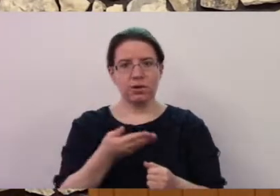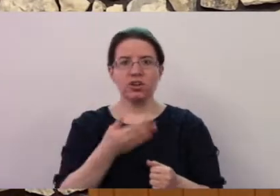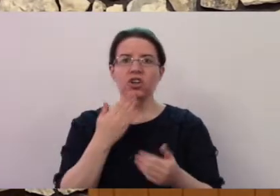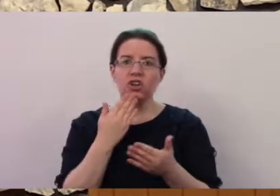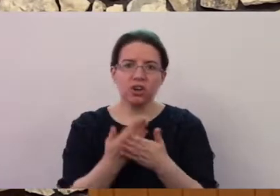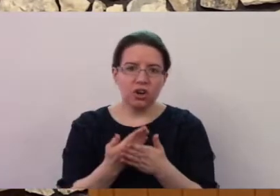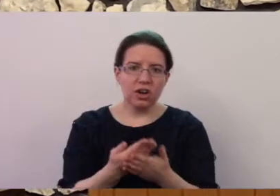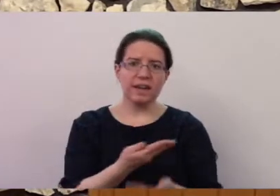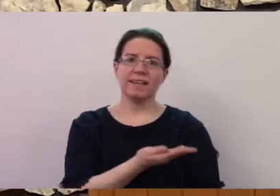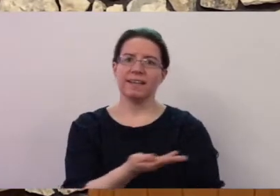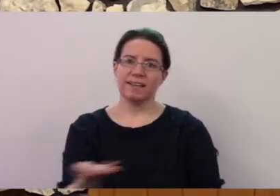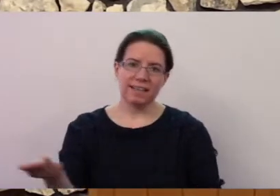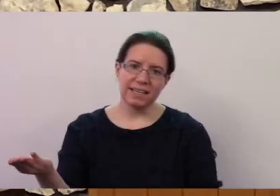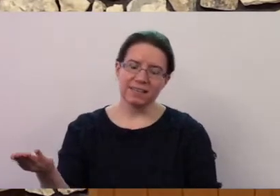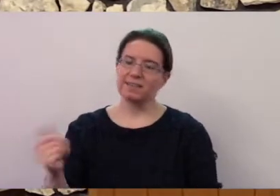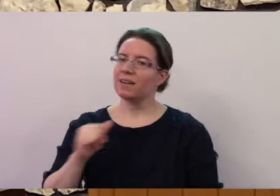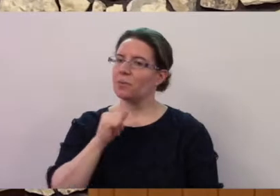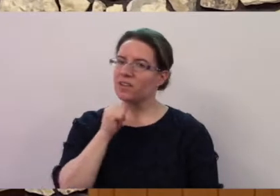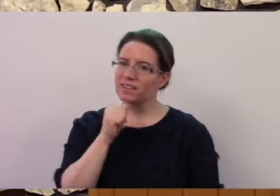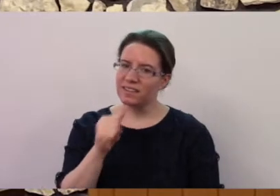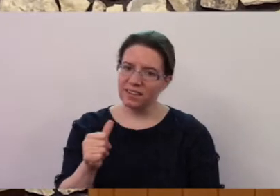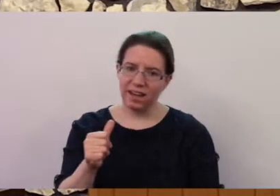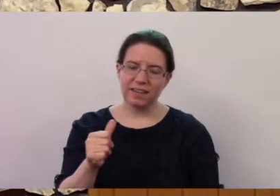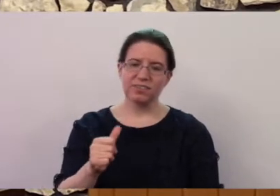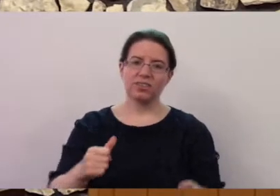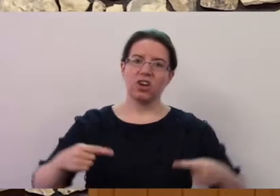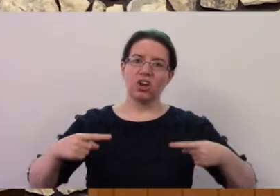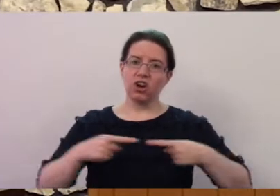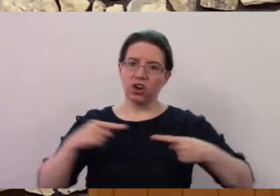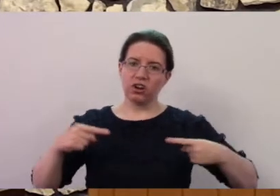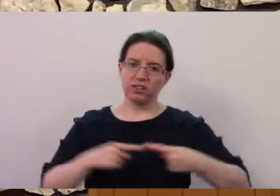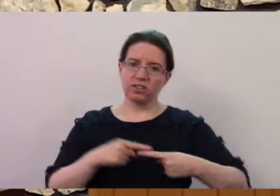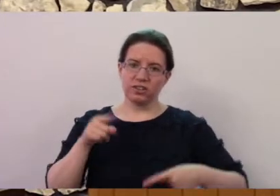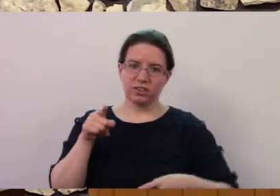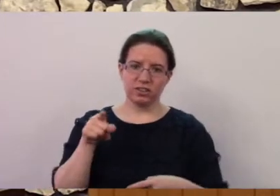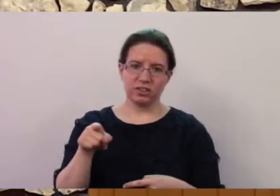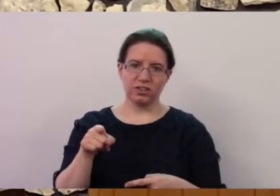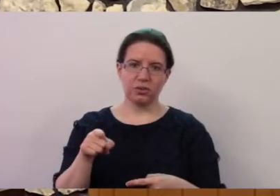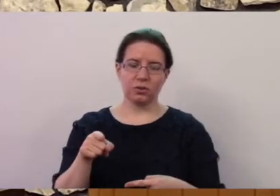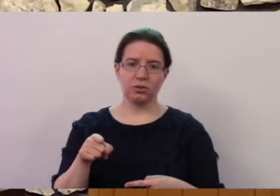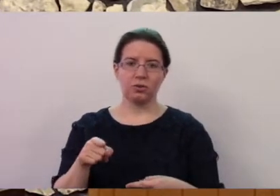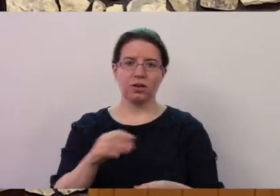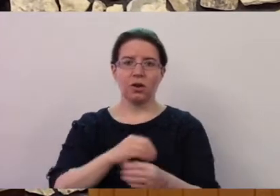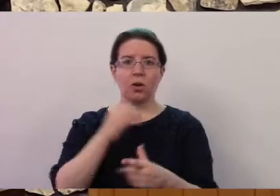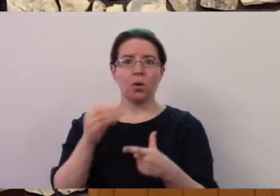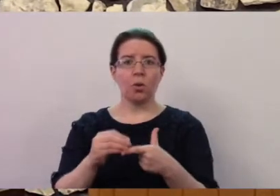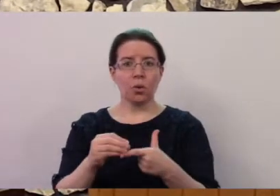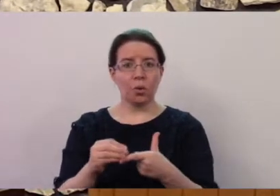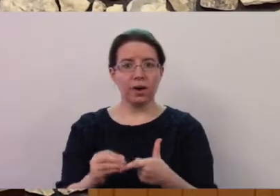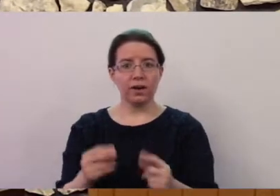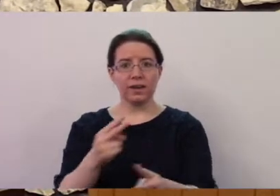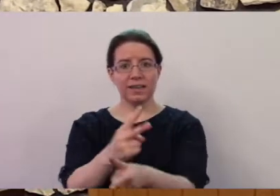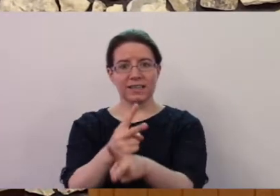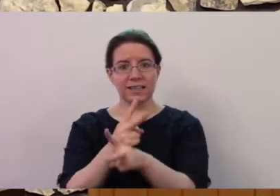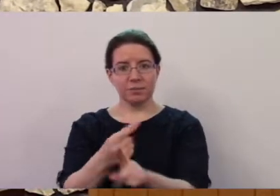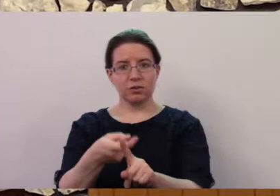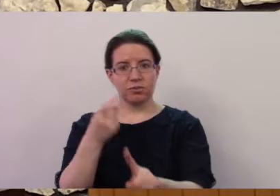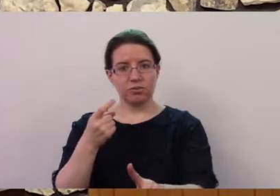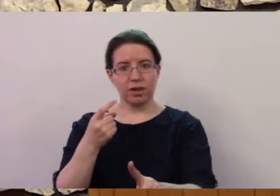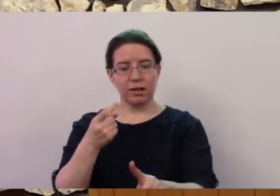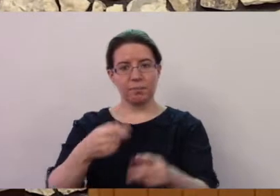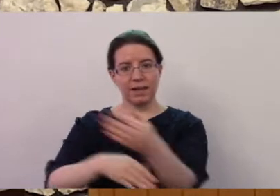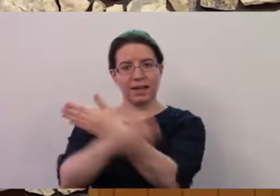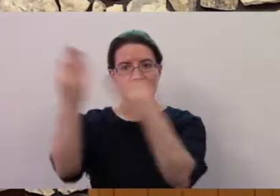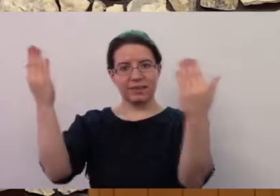your soul and not detrimental to your eternal destination. Thank you, Lord. Hallelujah. Amen. This